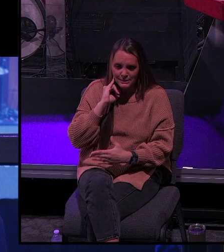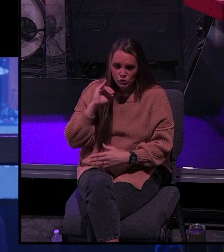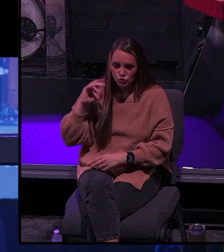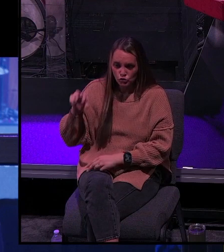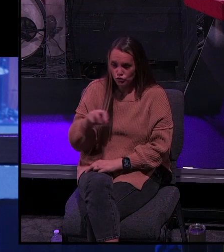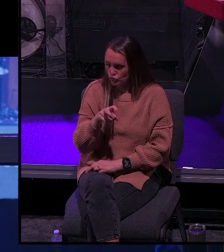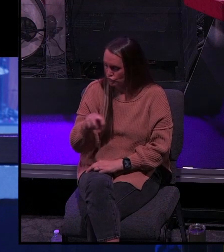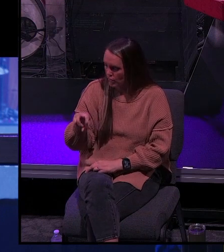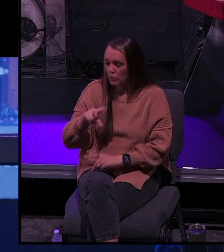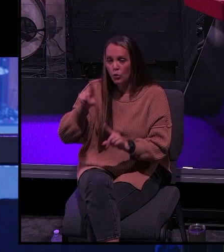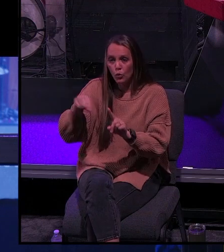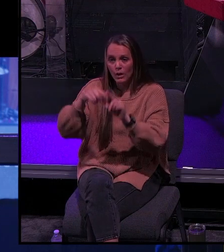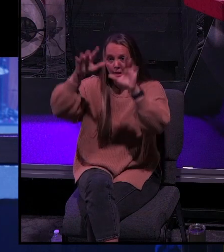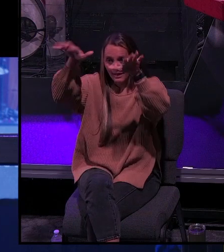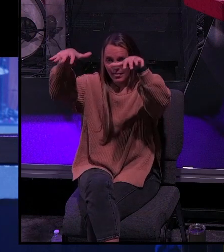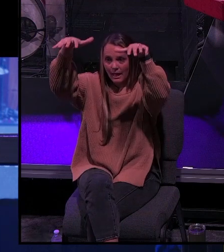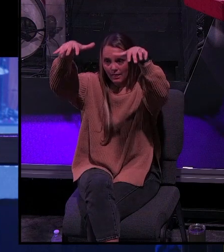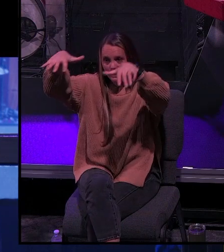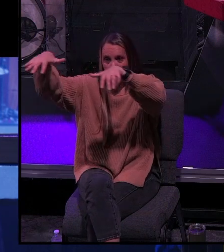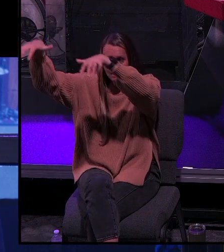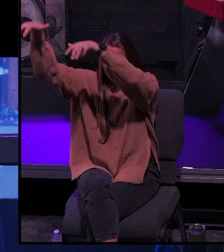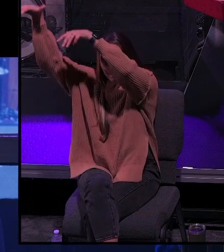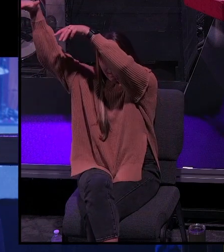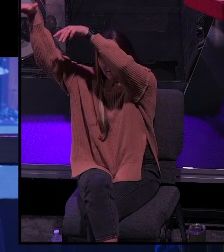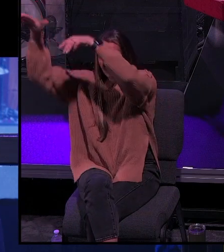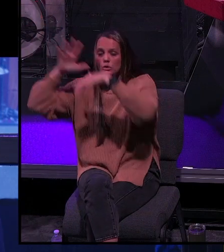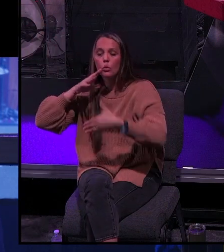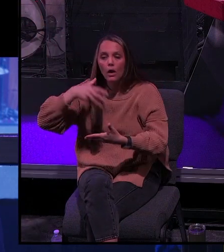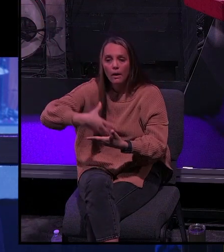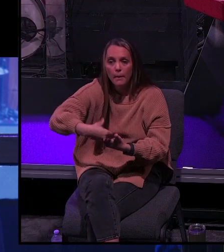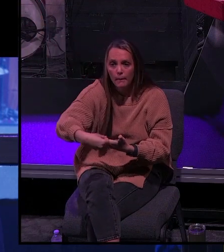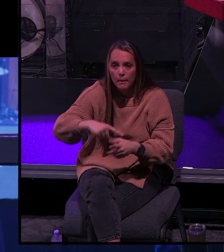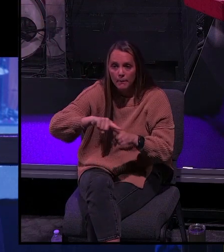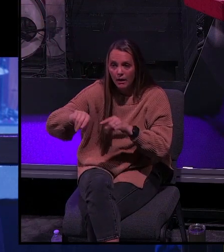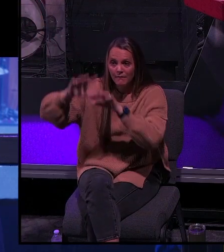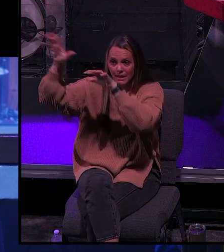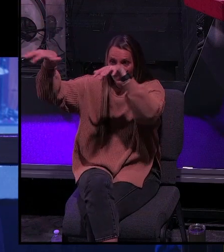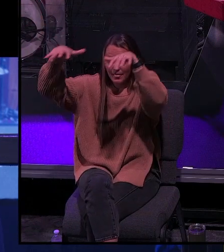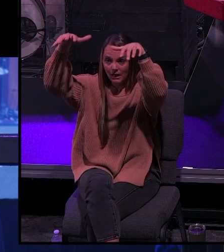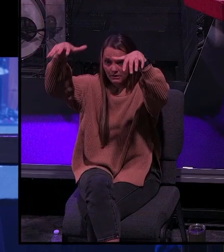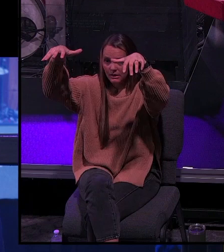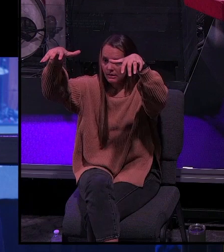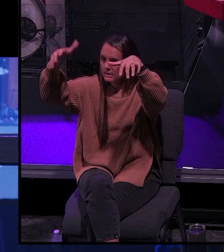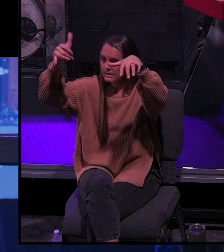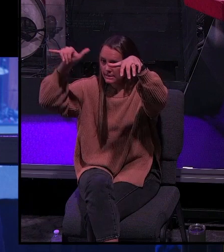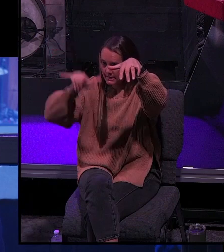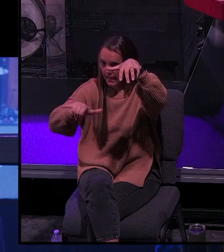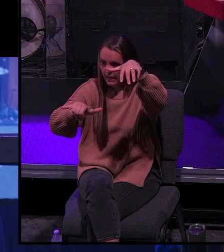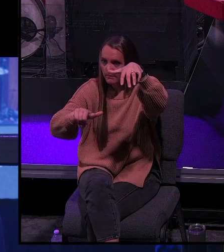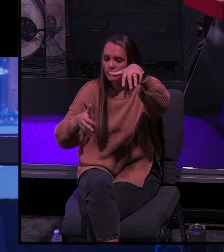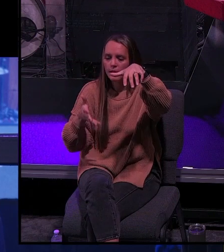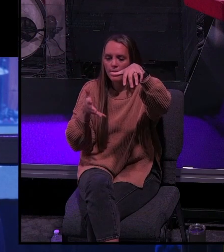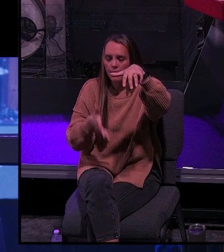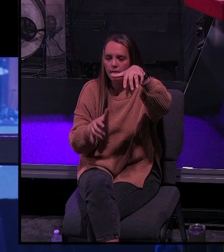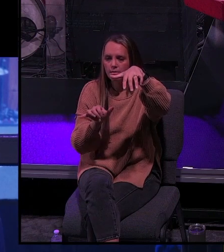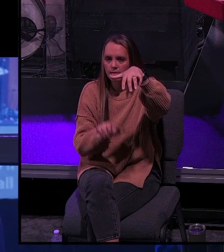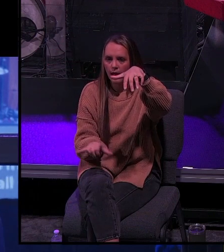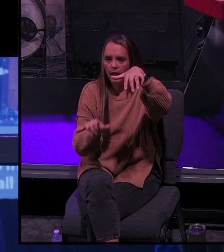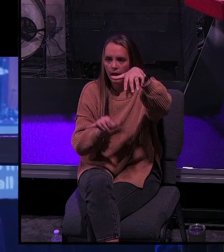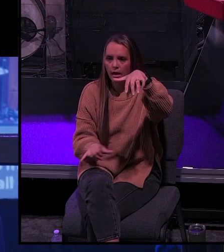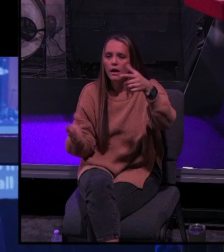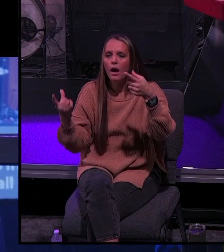from above the tabernacle, they would set out. But if the cloud did not lift, they did not set out until the day it